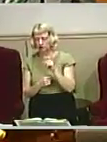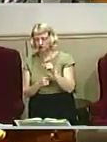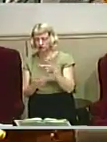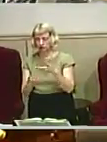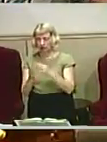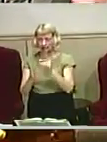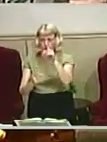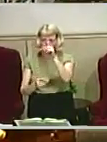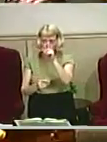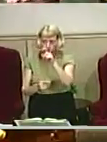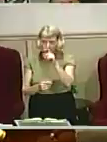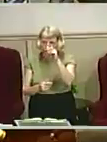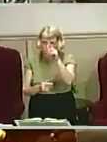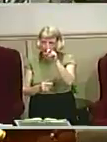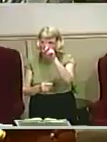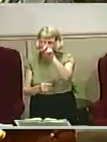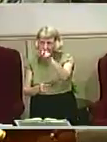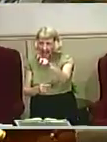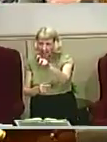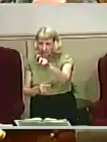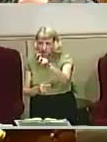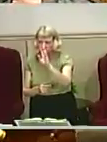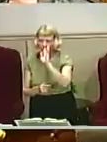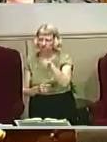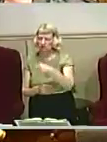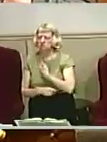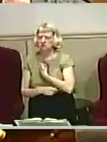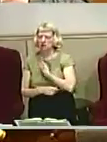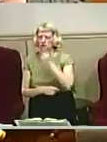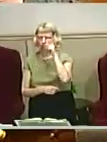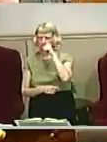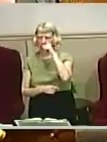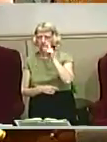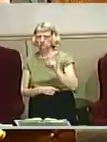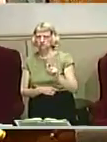asking for wisdom, or are we just forgetting God's wisdom and relying on our own wisdom?